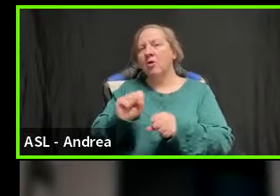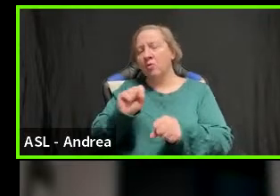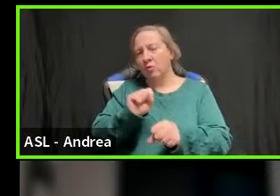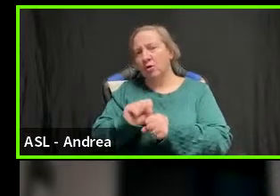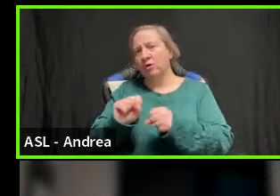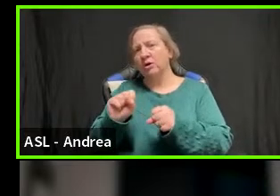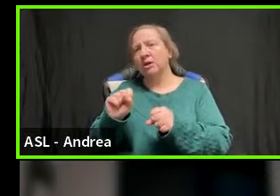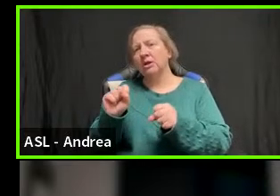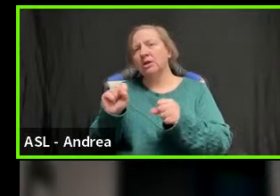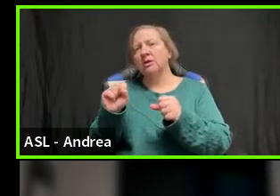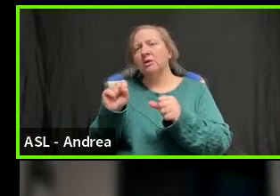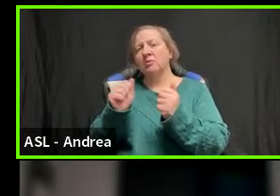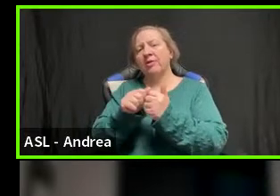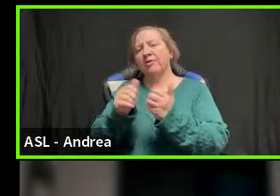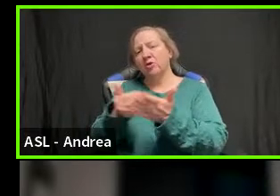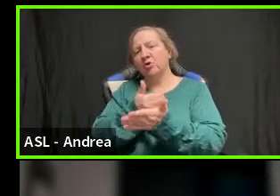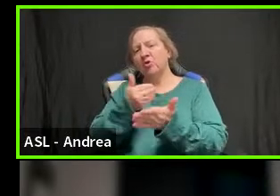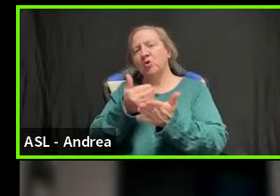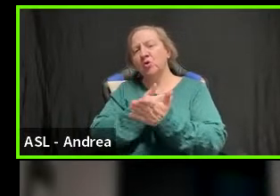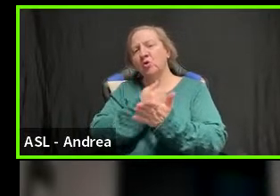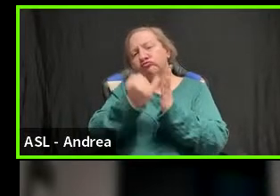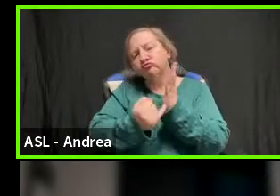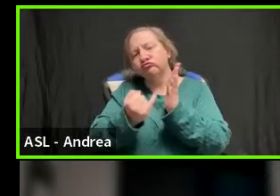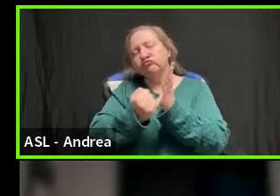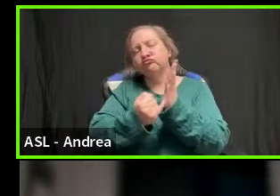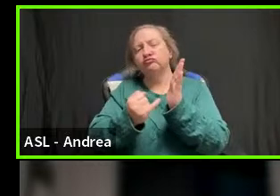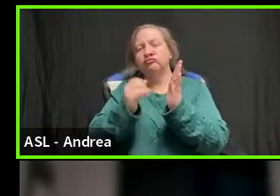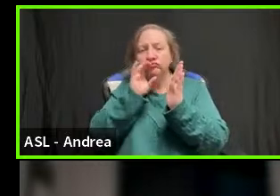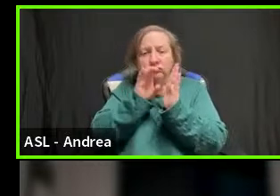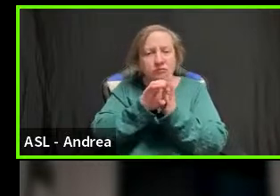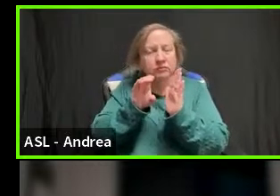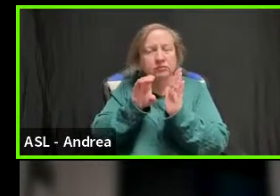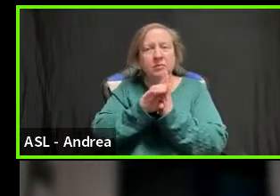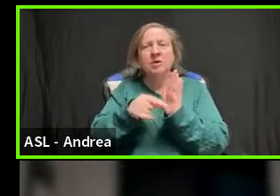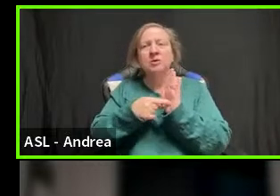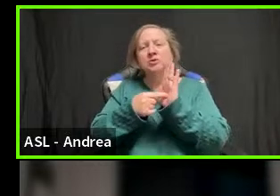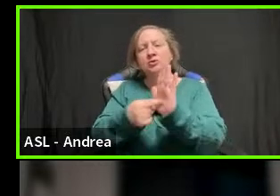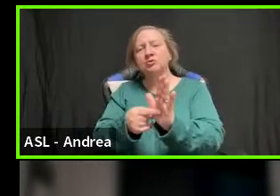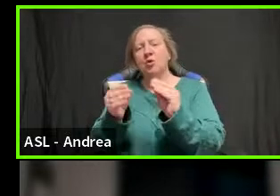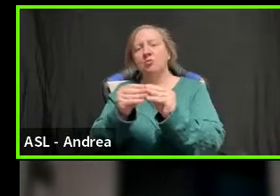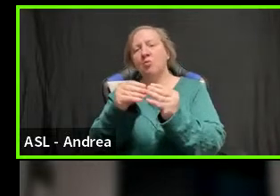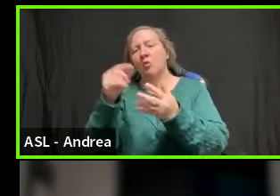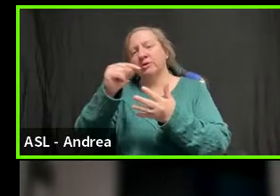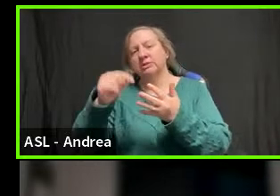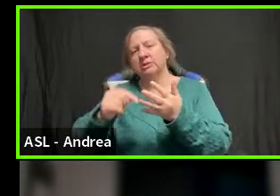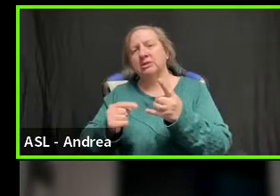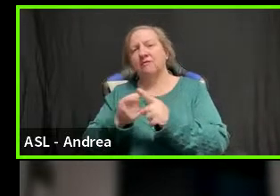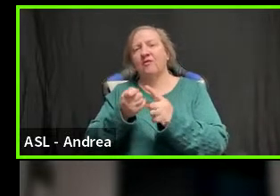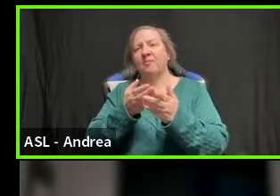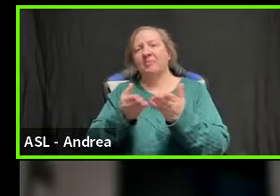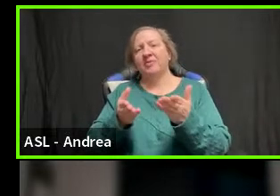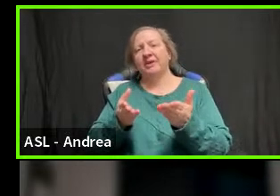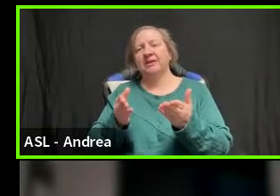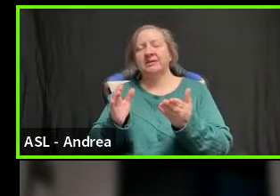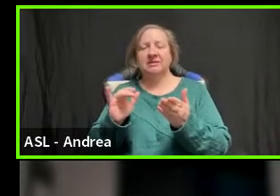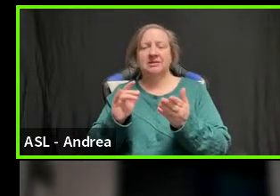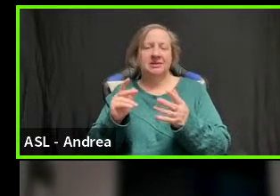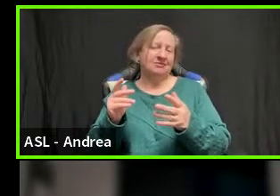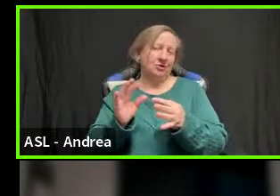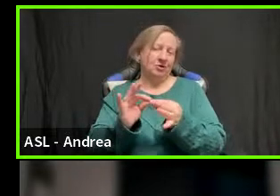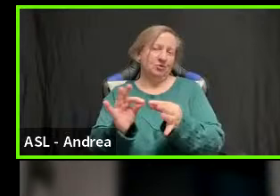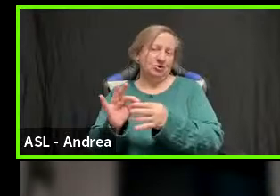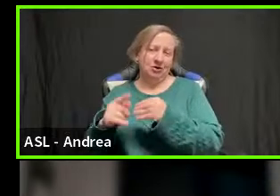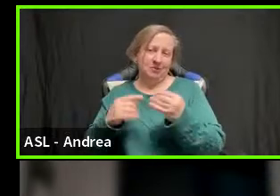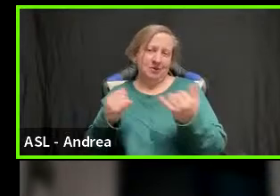on new renderings that show additional detail based off the things I think we're talking here today